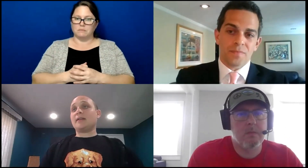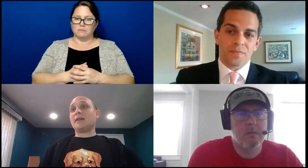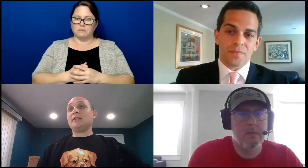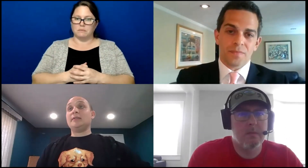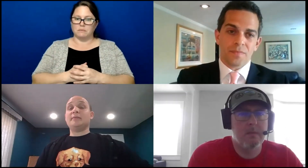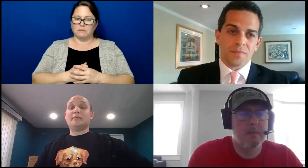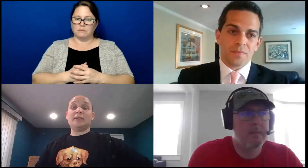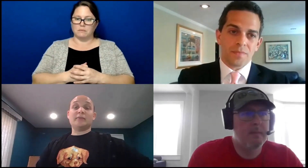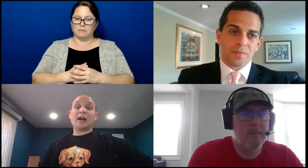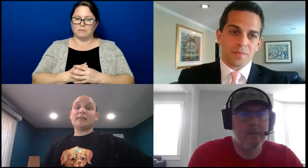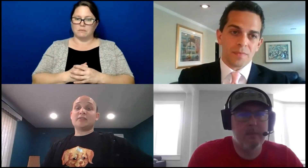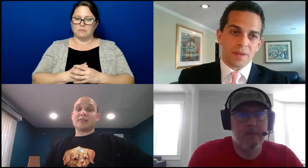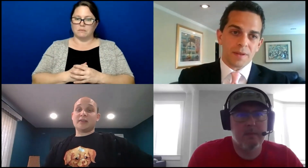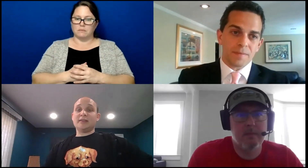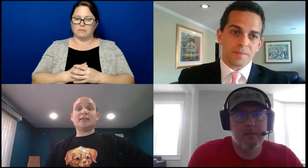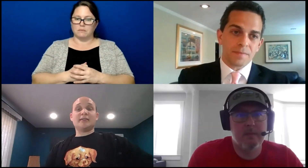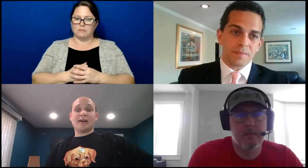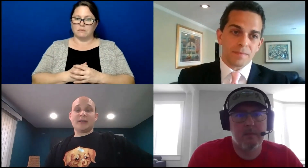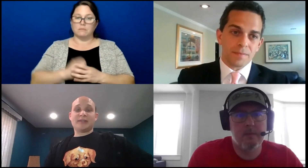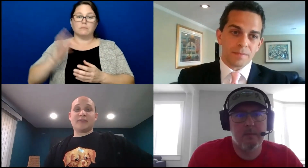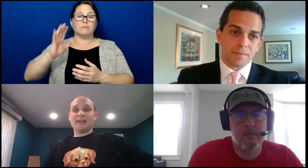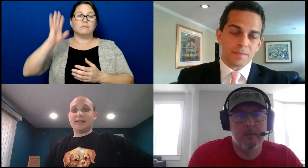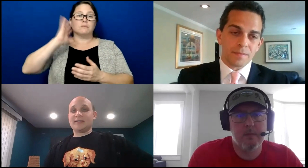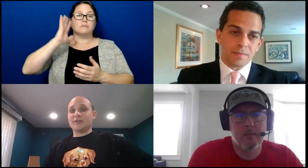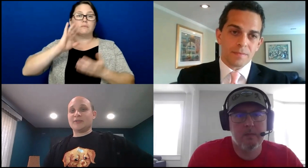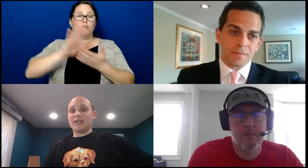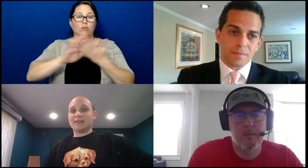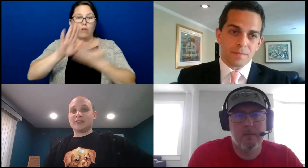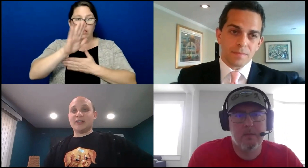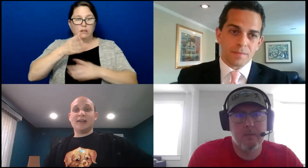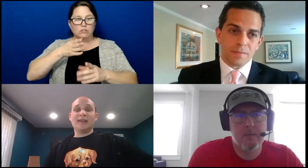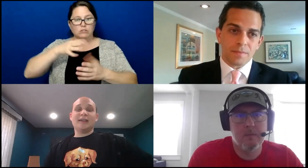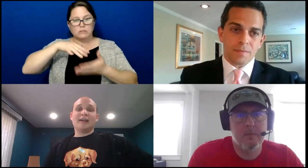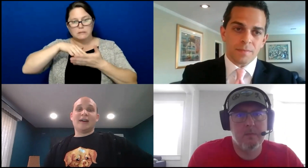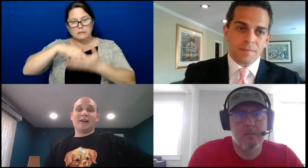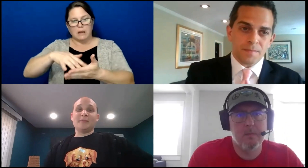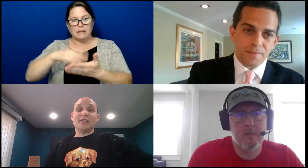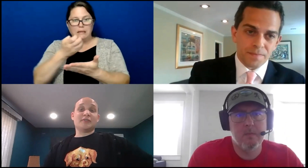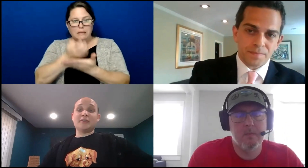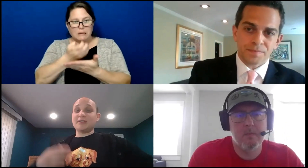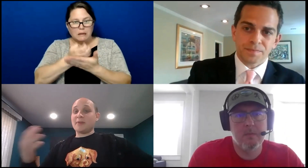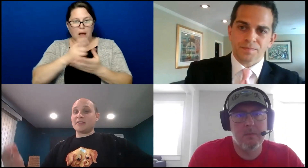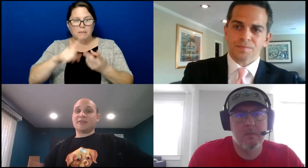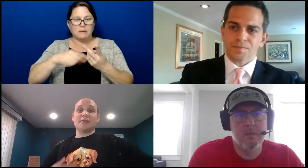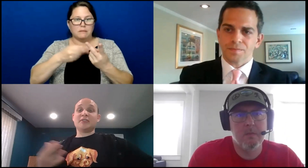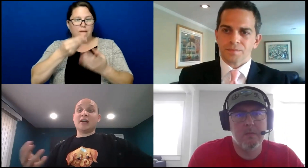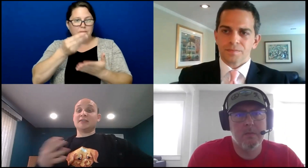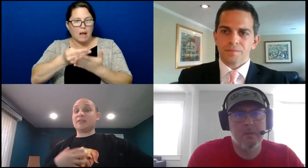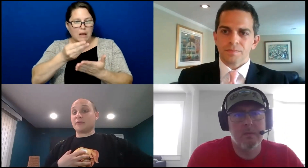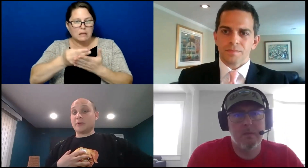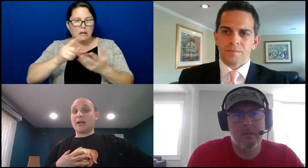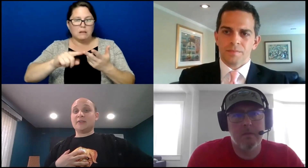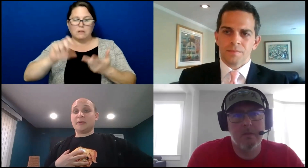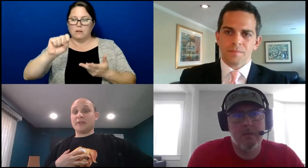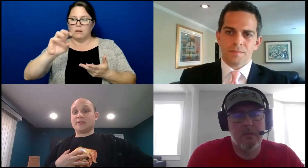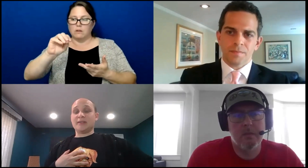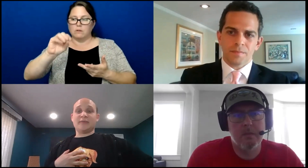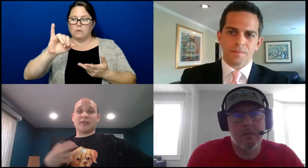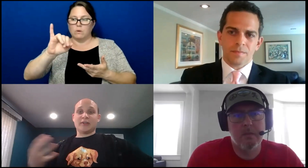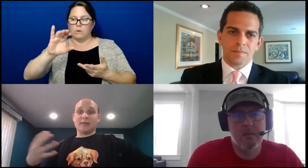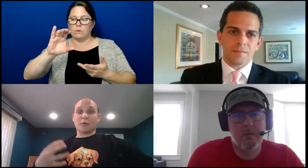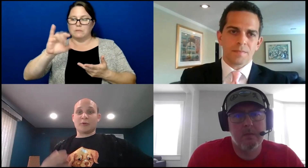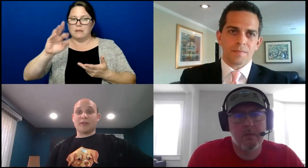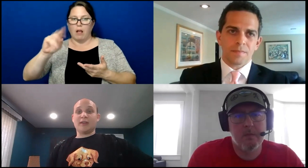so in college I studied economics, finance, and sociology, and so you can imagine sociology for what I do